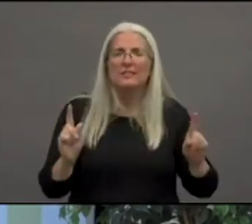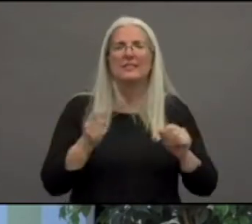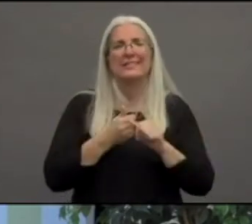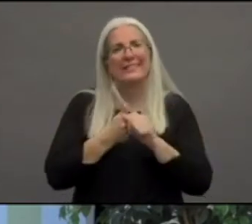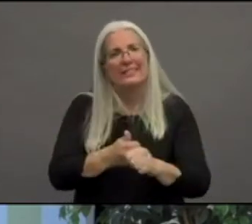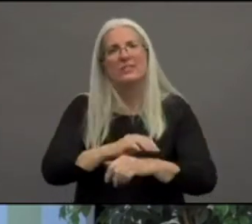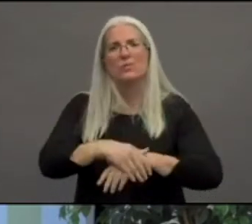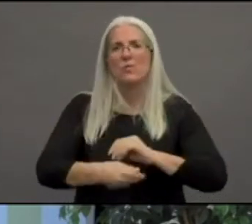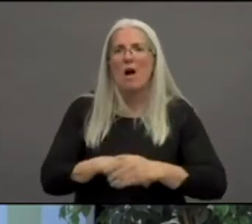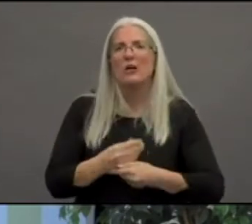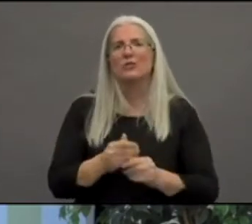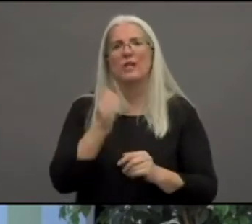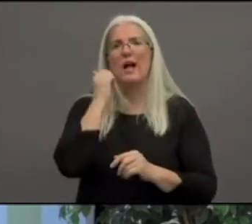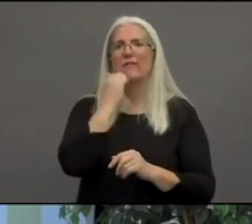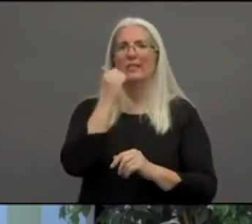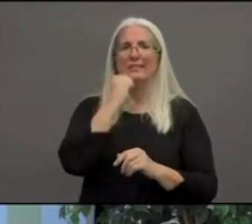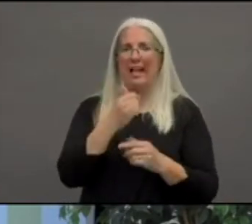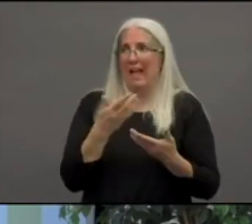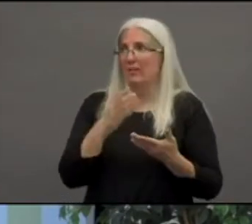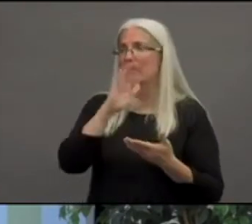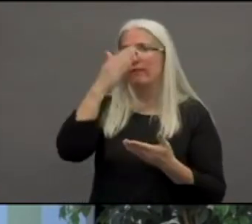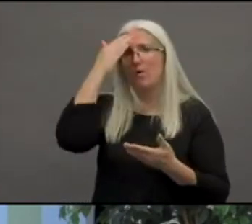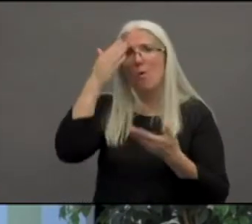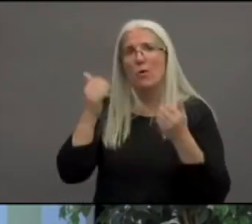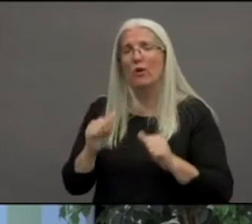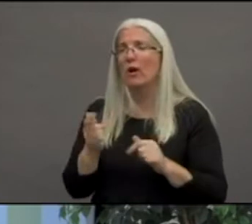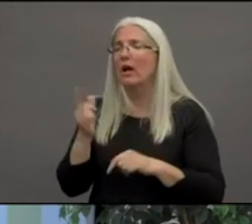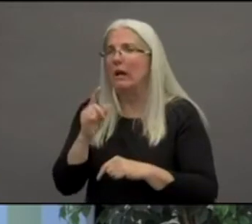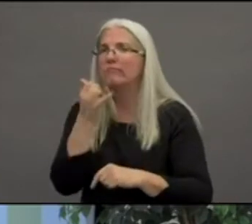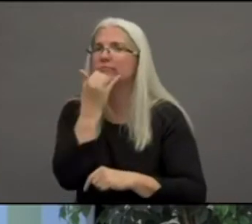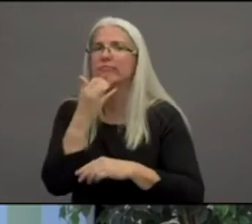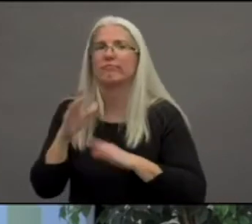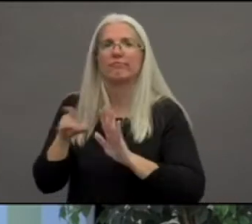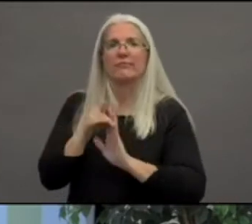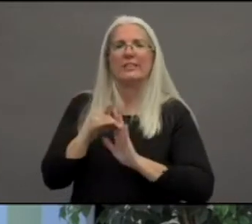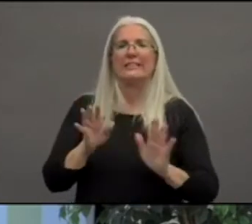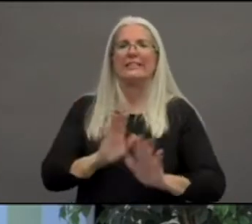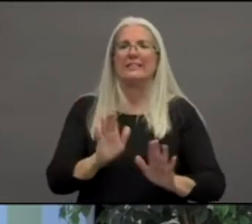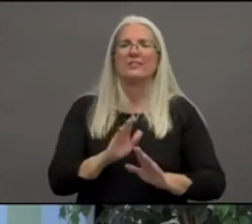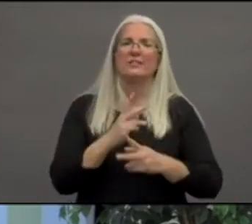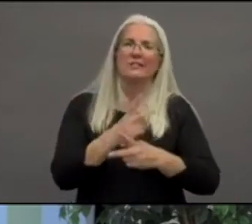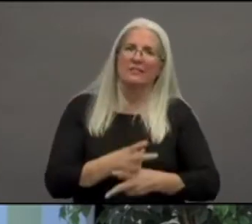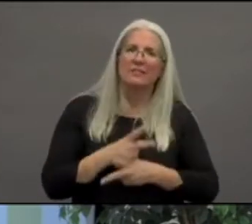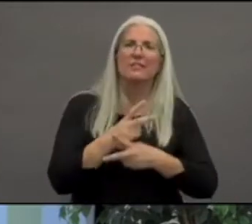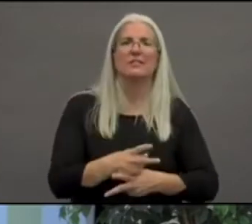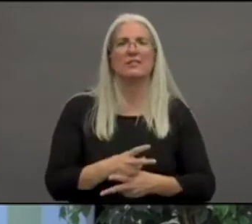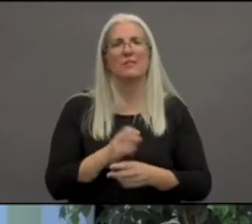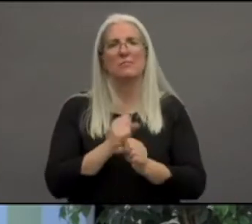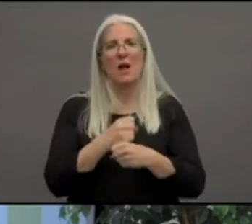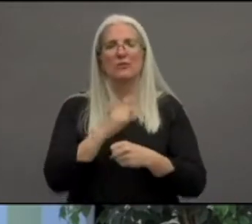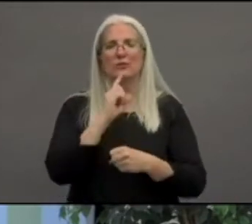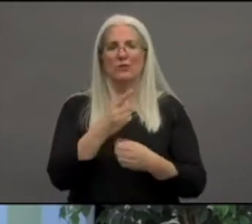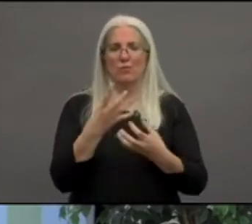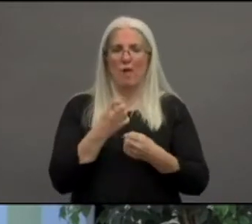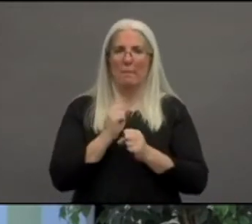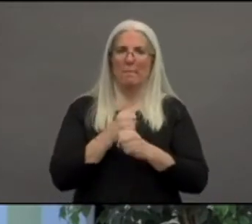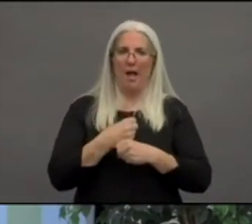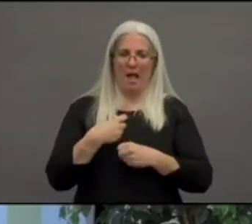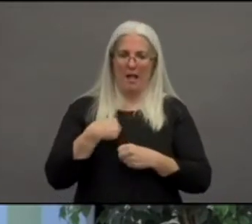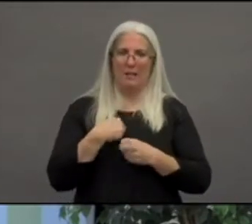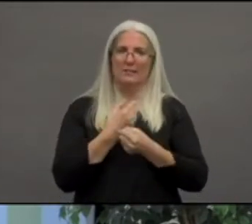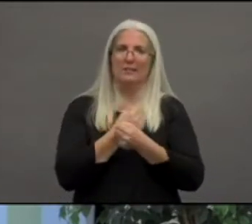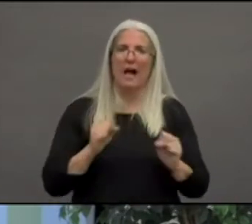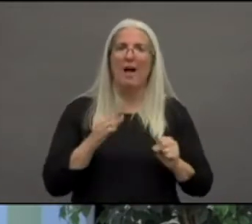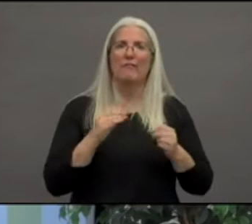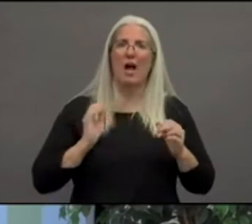day could be an opportunity for you to ensure that you're keeping safe by practicing those